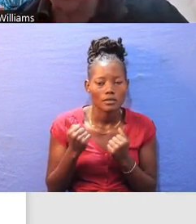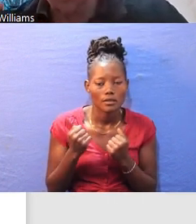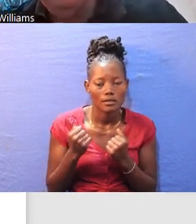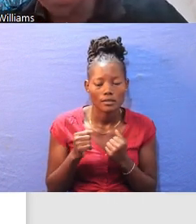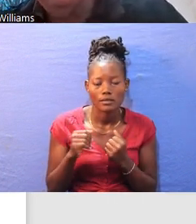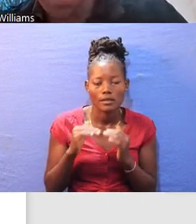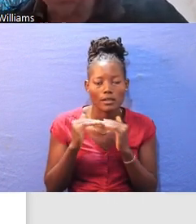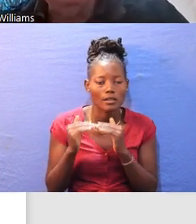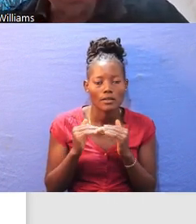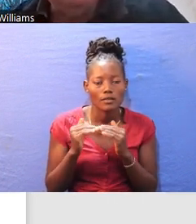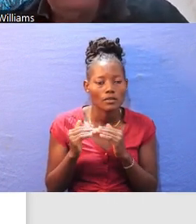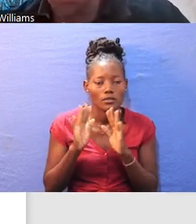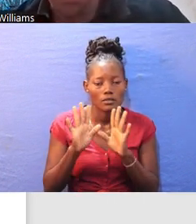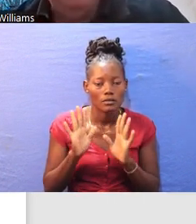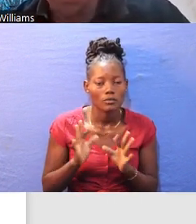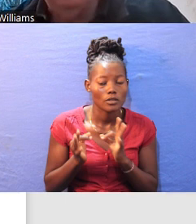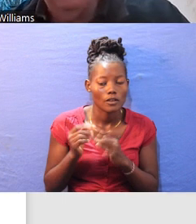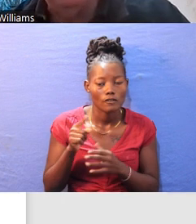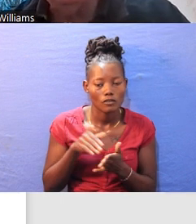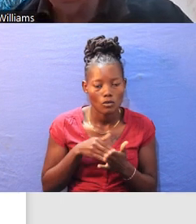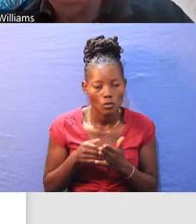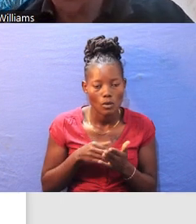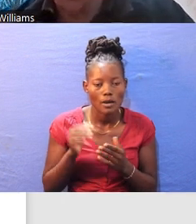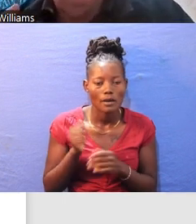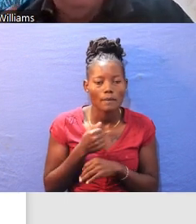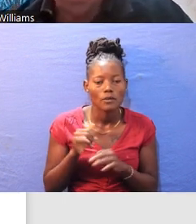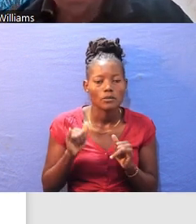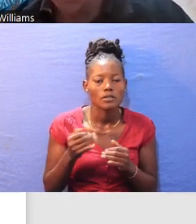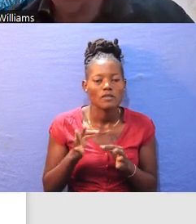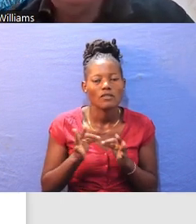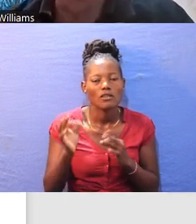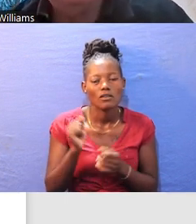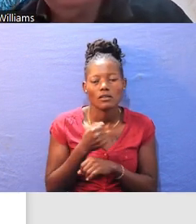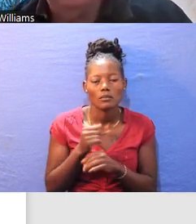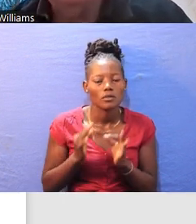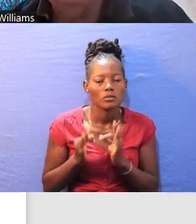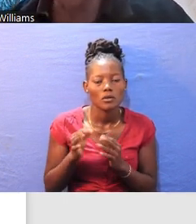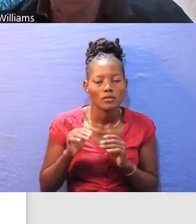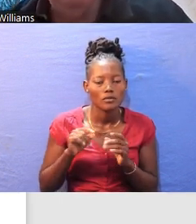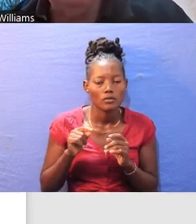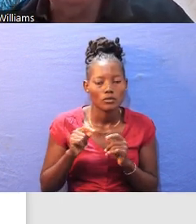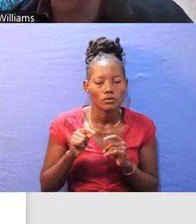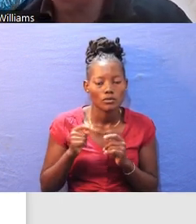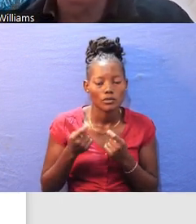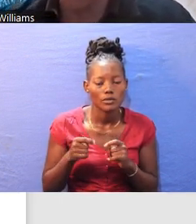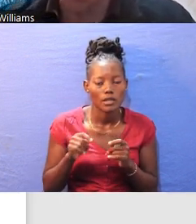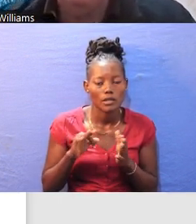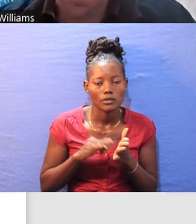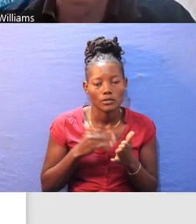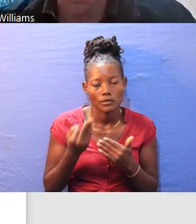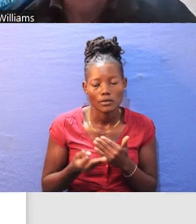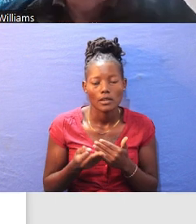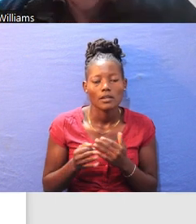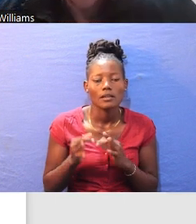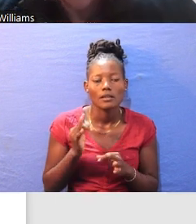Your strength levels determine that so much. If you're weak, you can't stay low. It's impossible. If you try, you'll